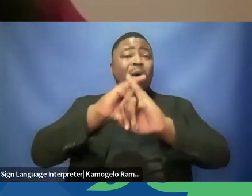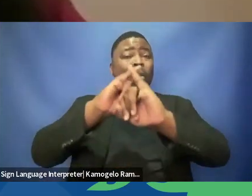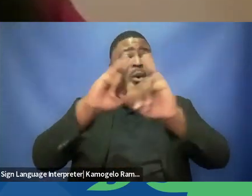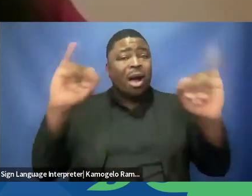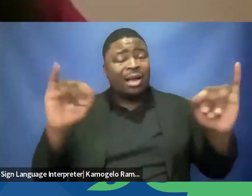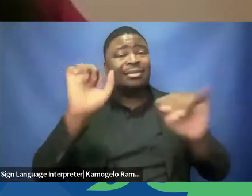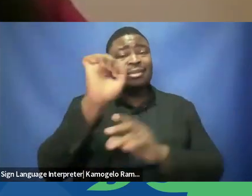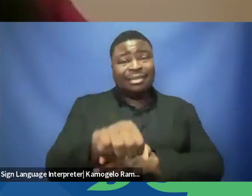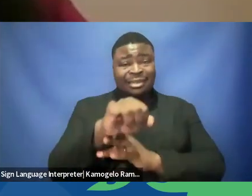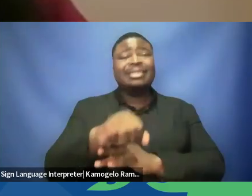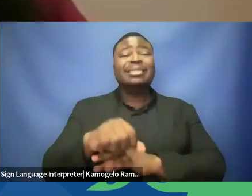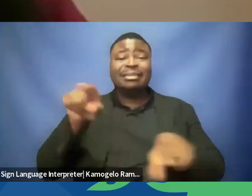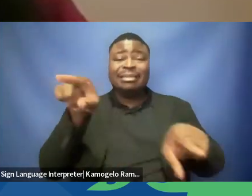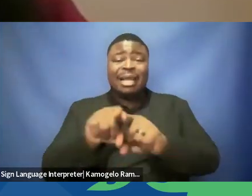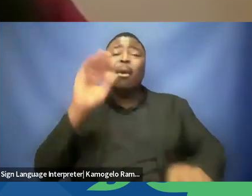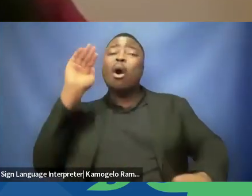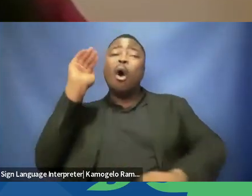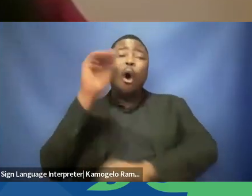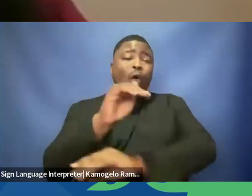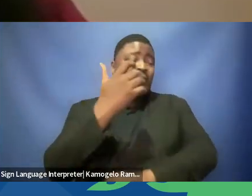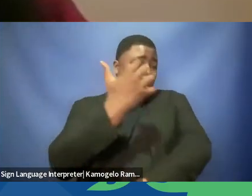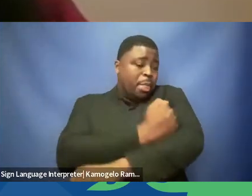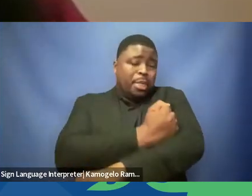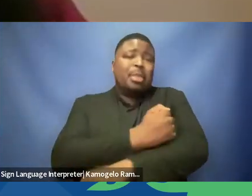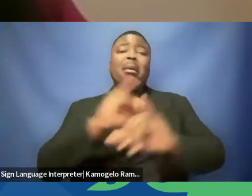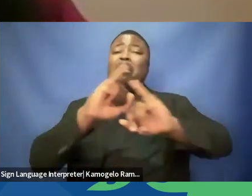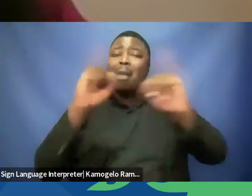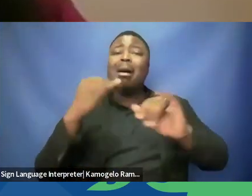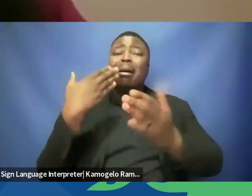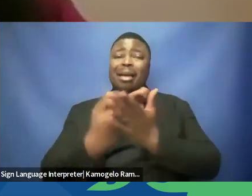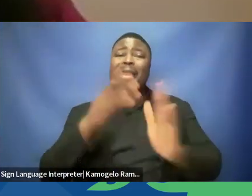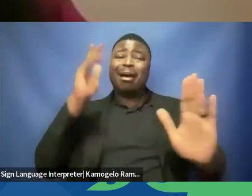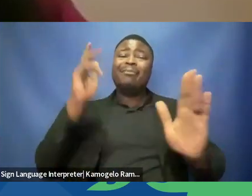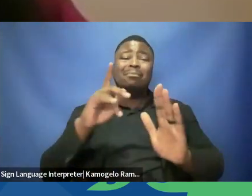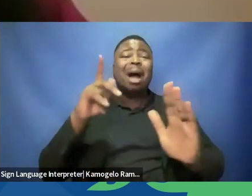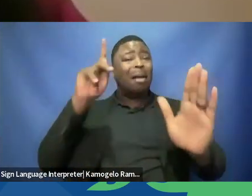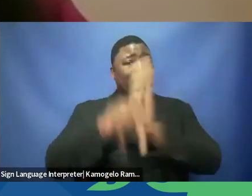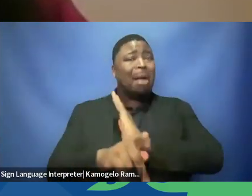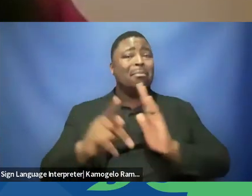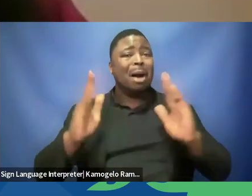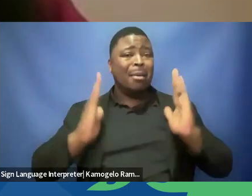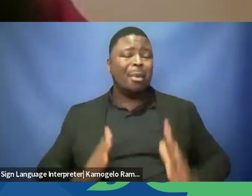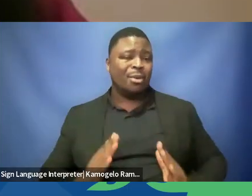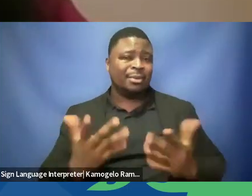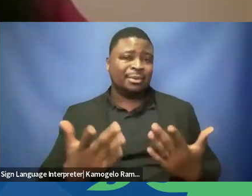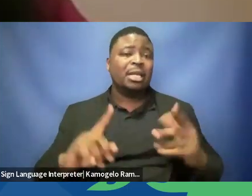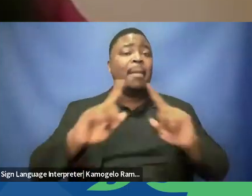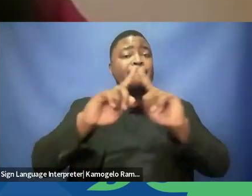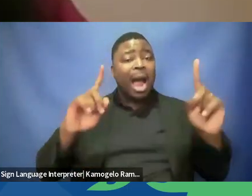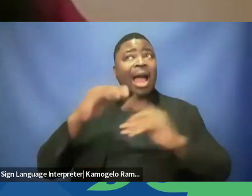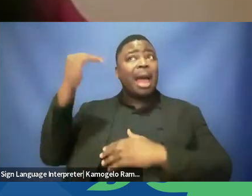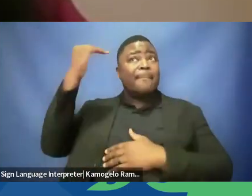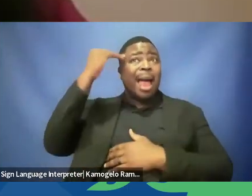will rise, and survivors of sexual assault will not report. So our mental health crisis